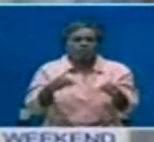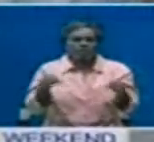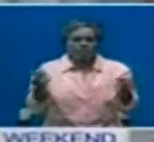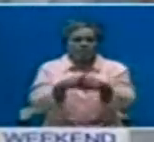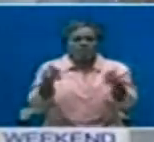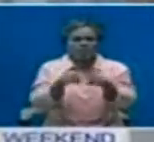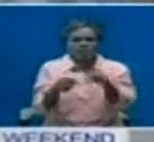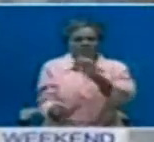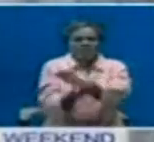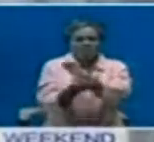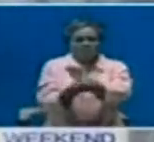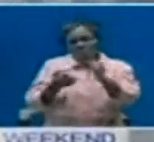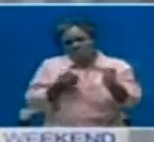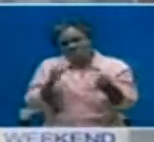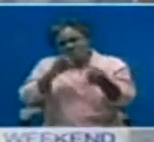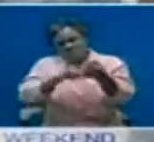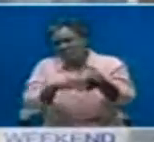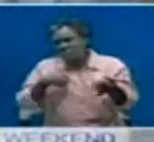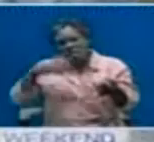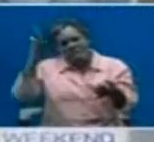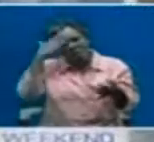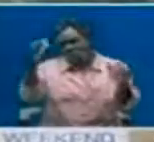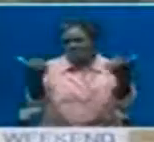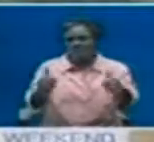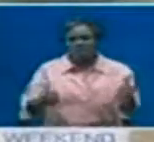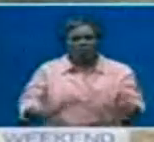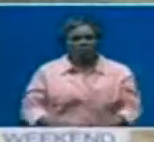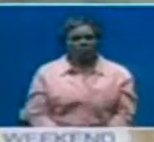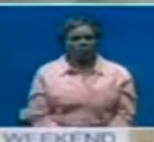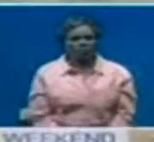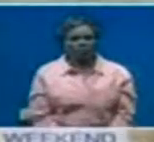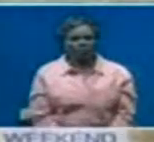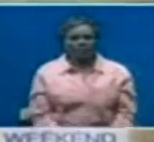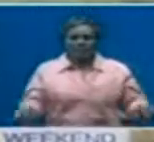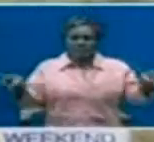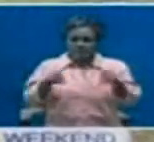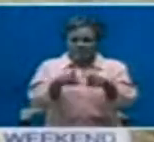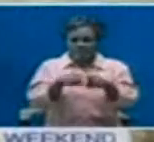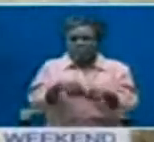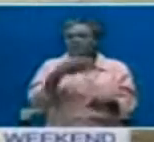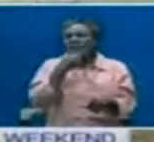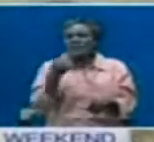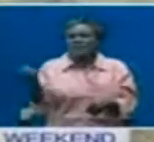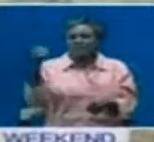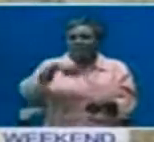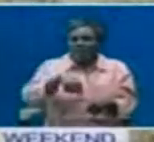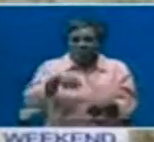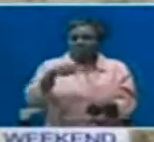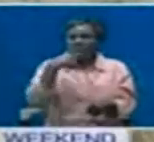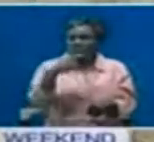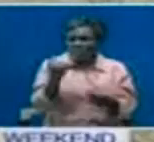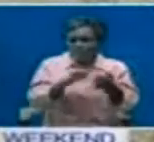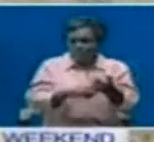basi ni wewe jaelesa. Even if her Moran does not come to claim her as his